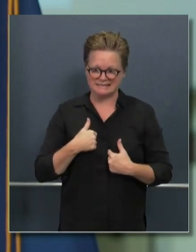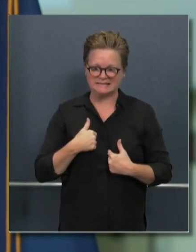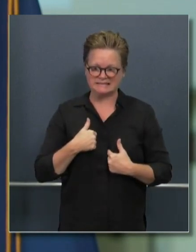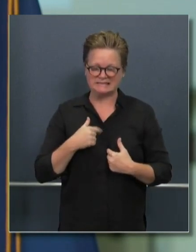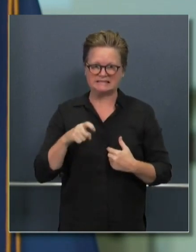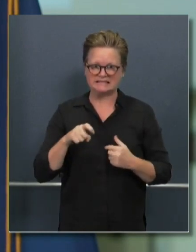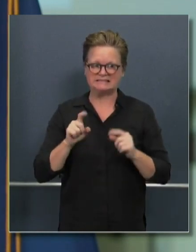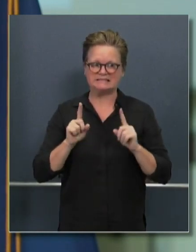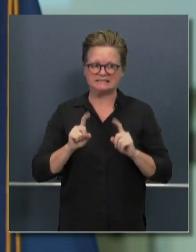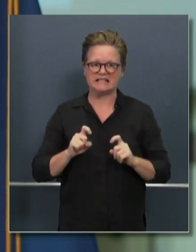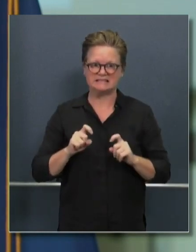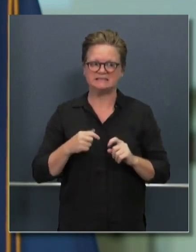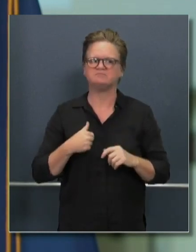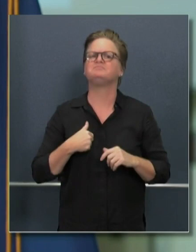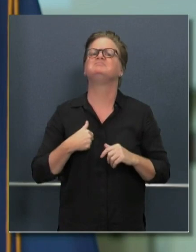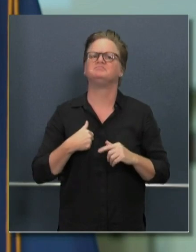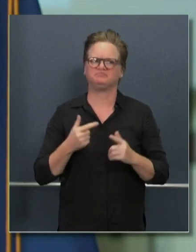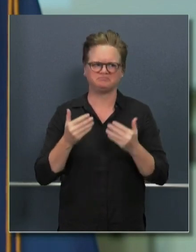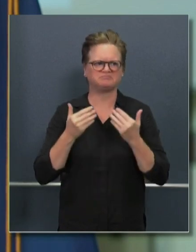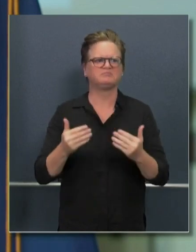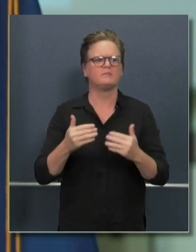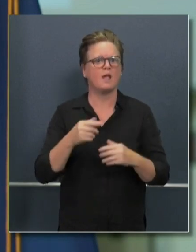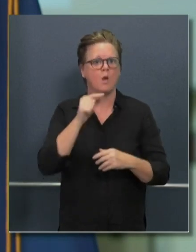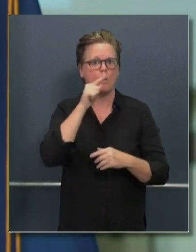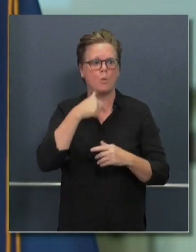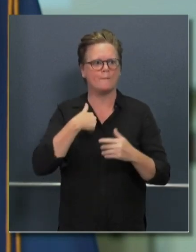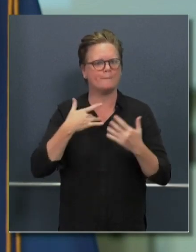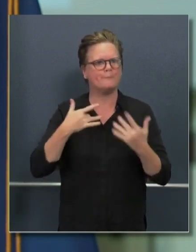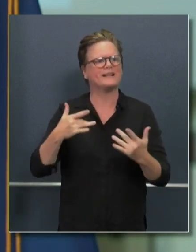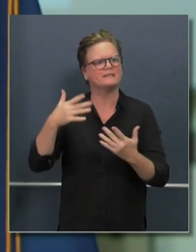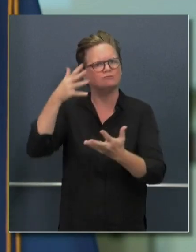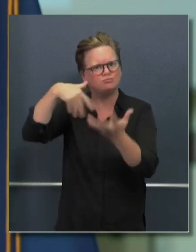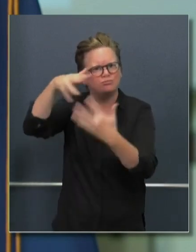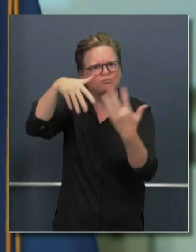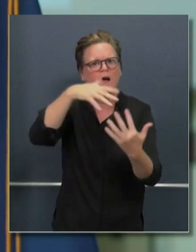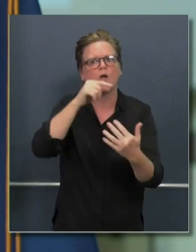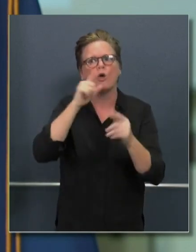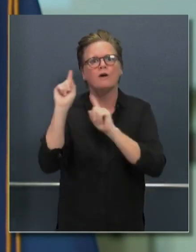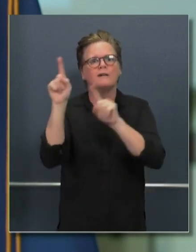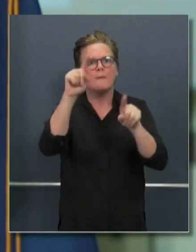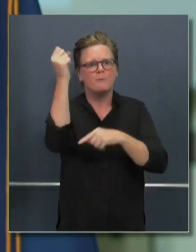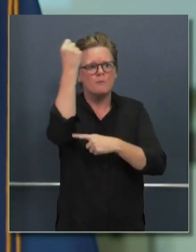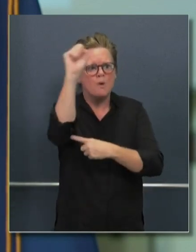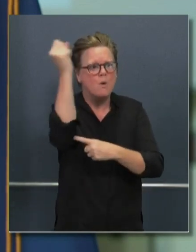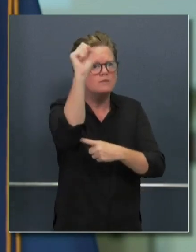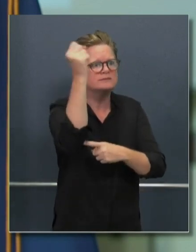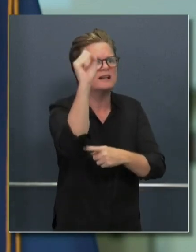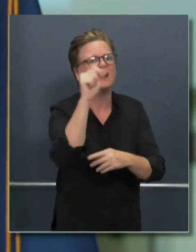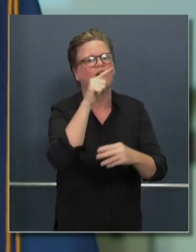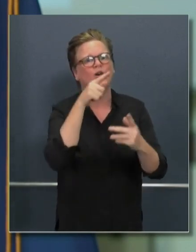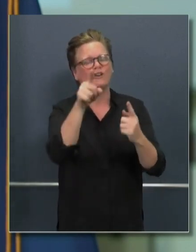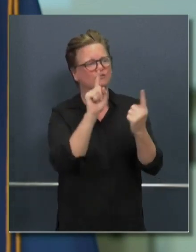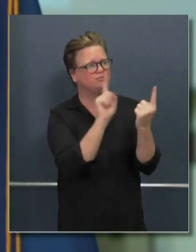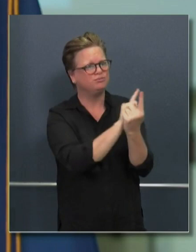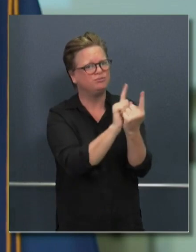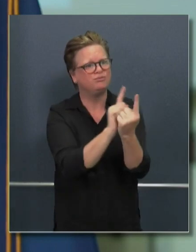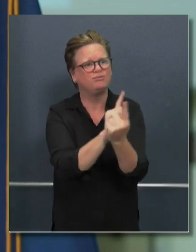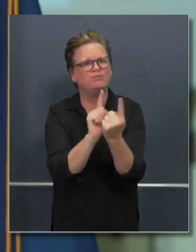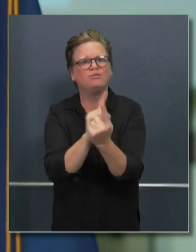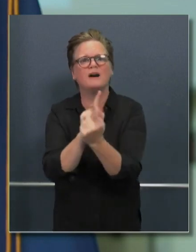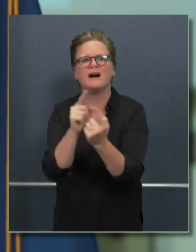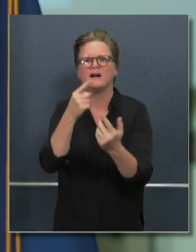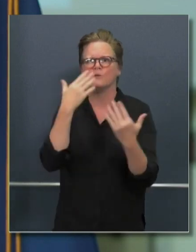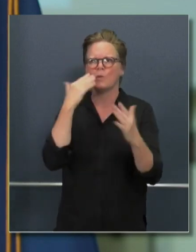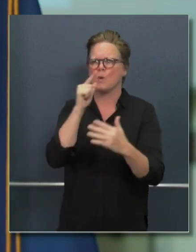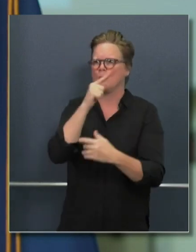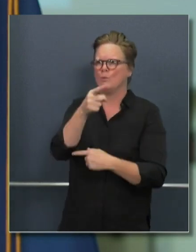that may have been out there protesting, that may have been in contact with a lot of strangers. We encourage in a thoughtful way,